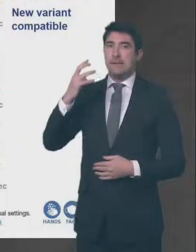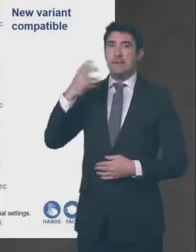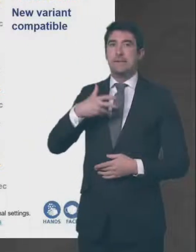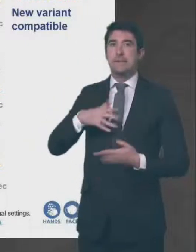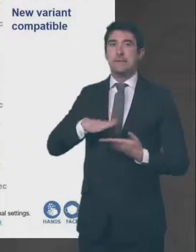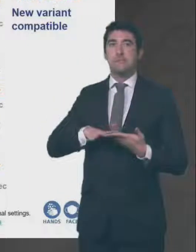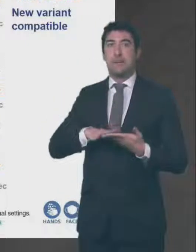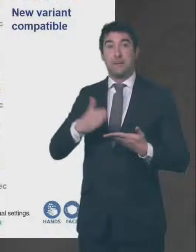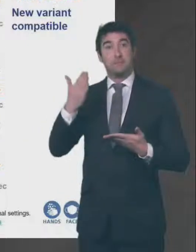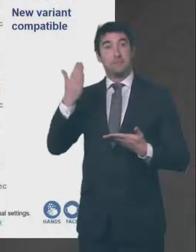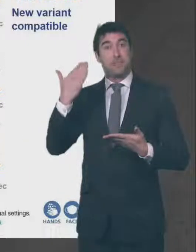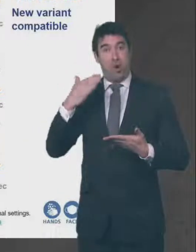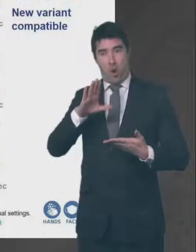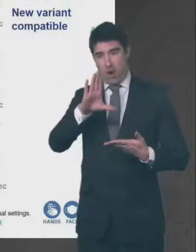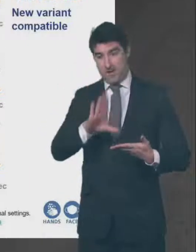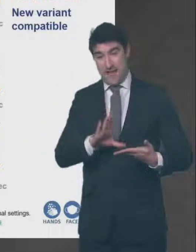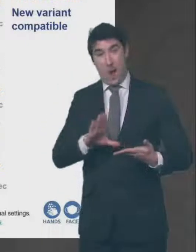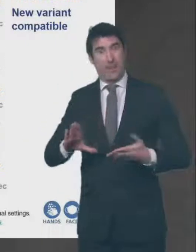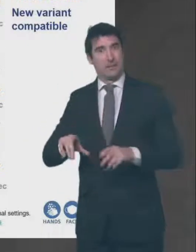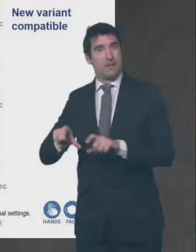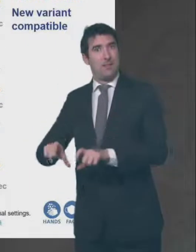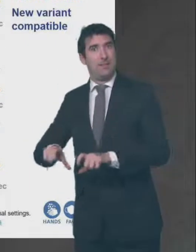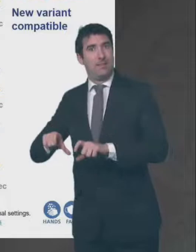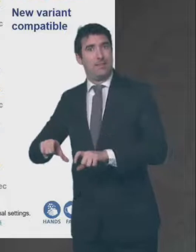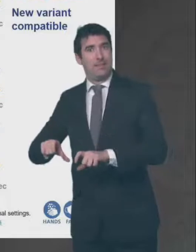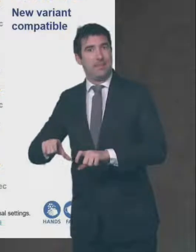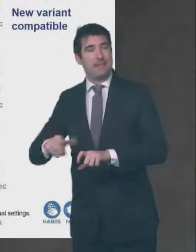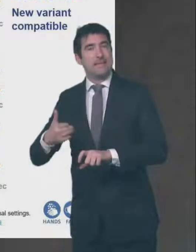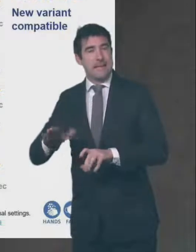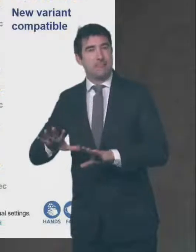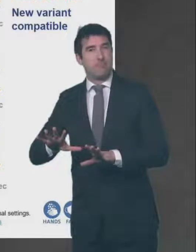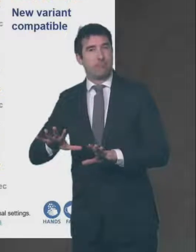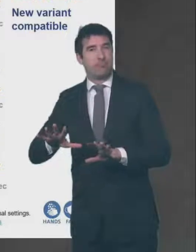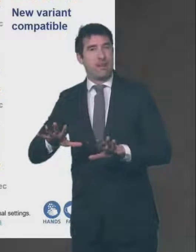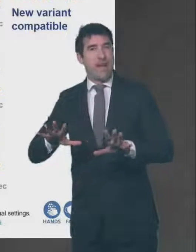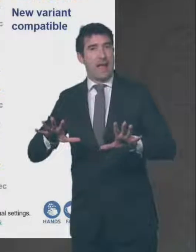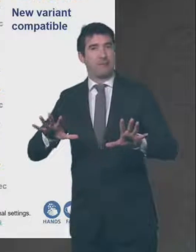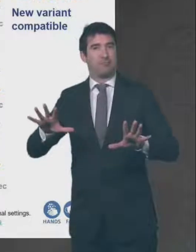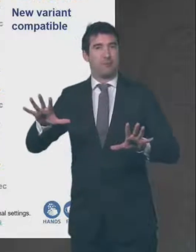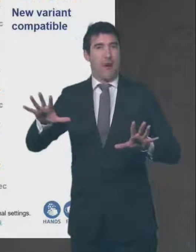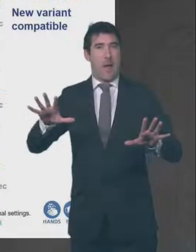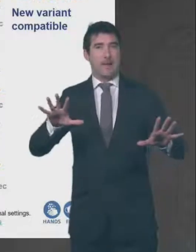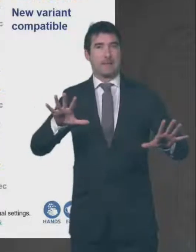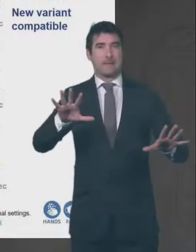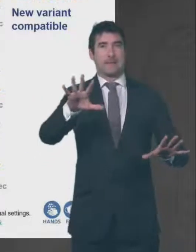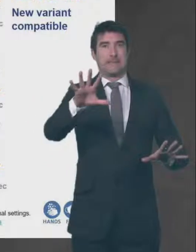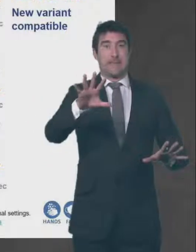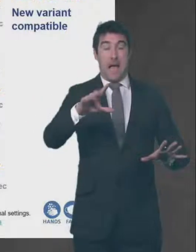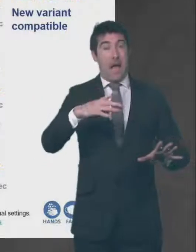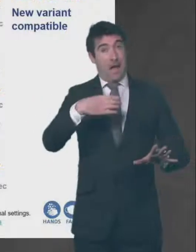transmissibility, is beginning to spread to other areas of the UK.